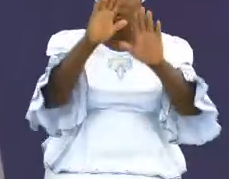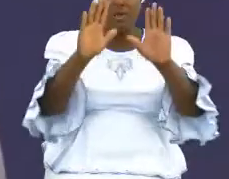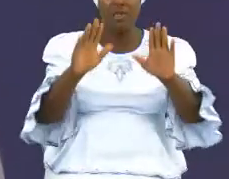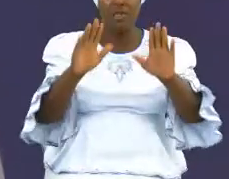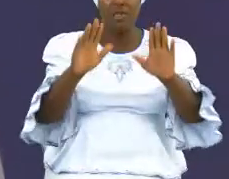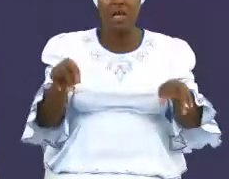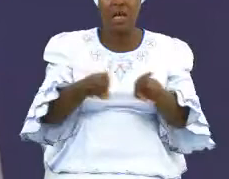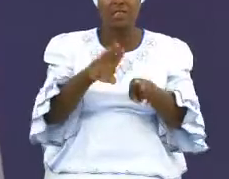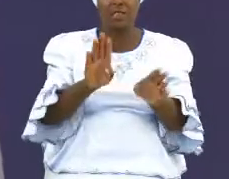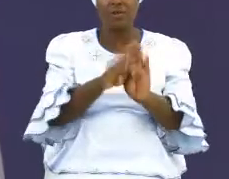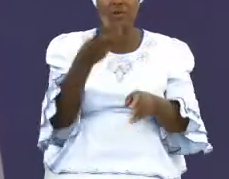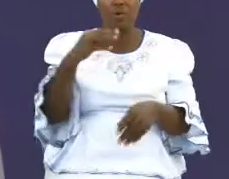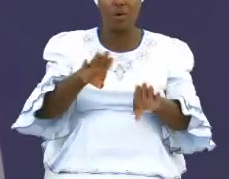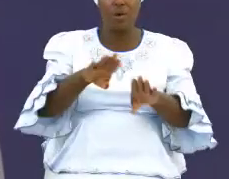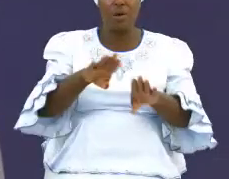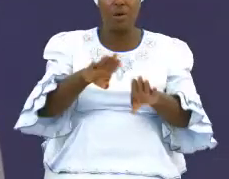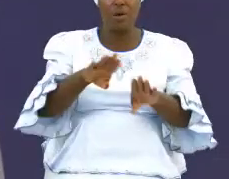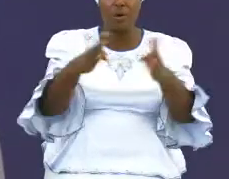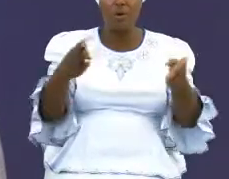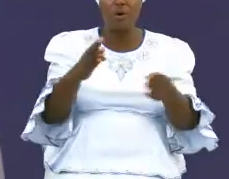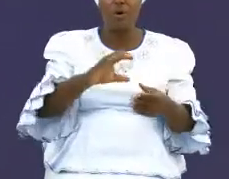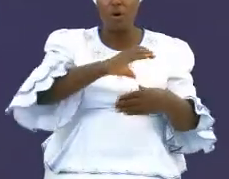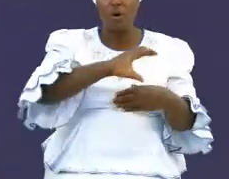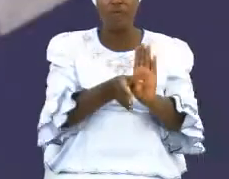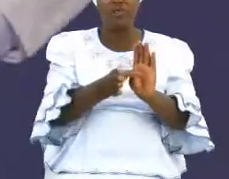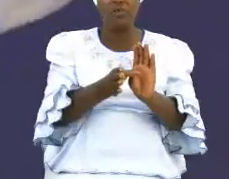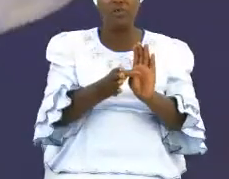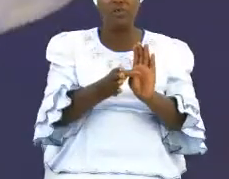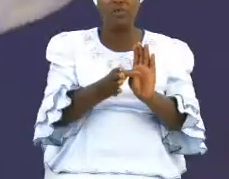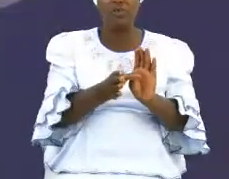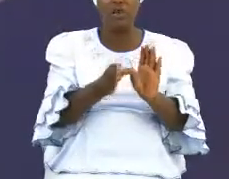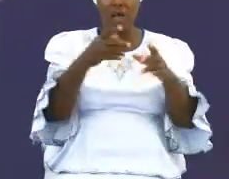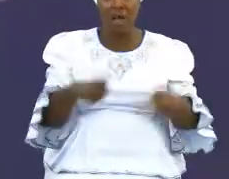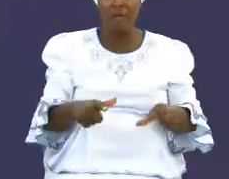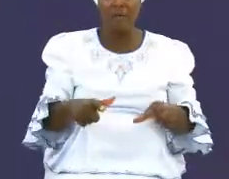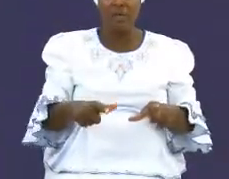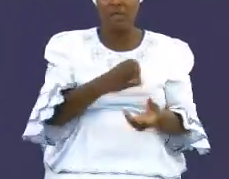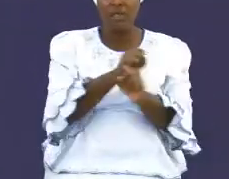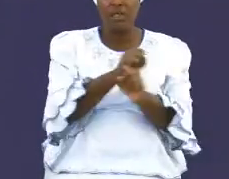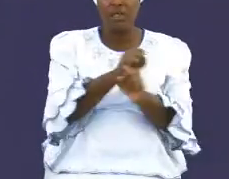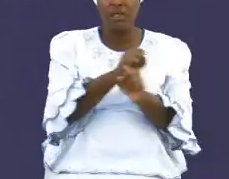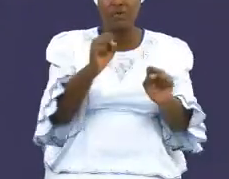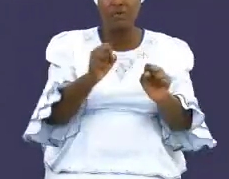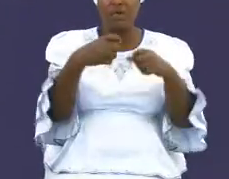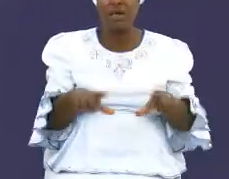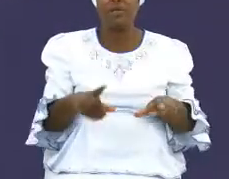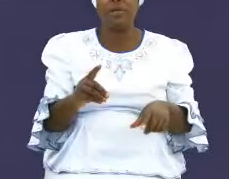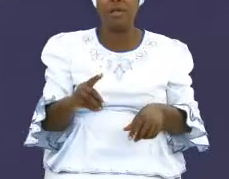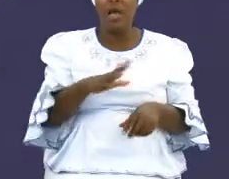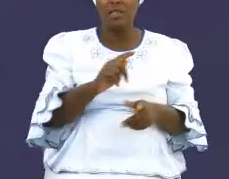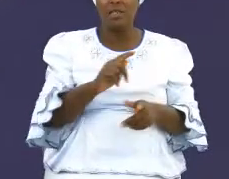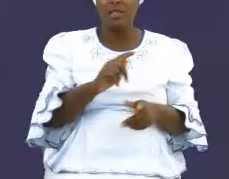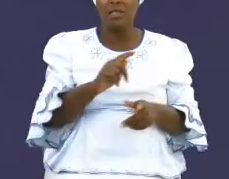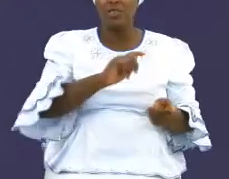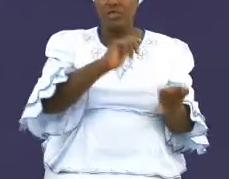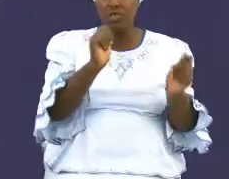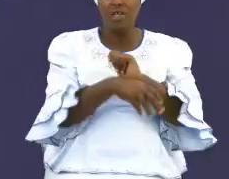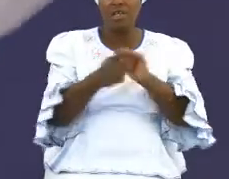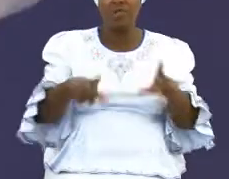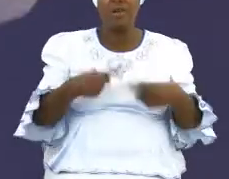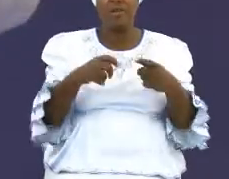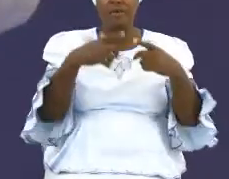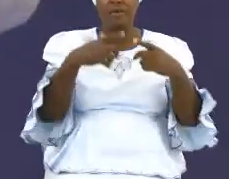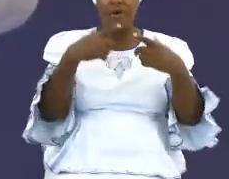opened, conversion took place, salvation took place, transformation of life took